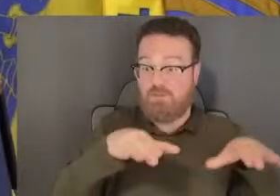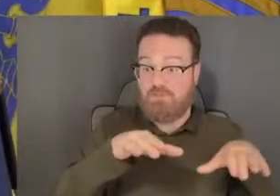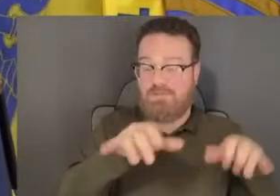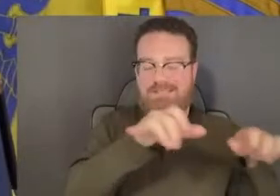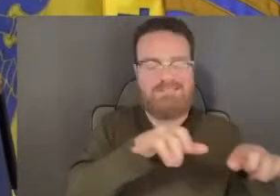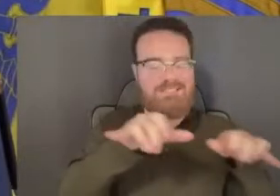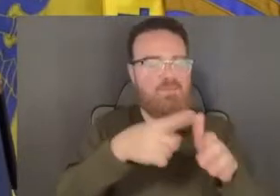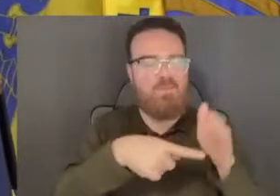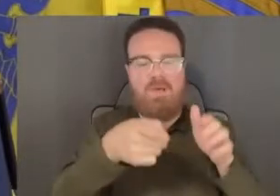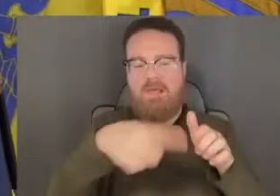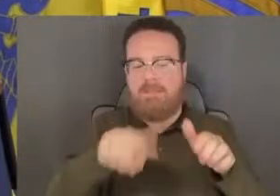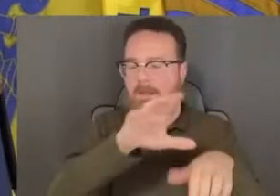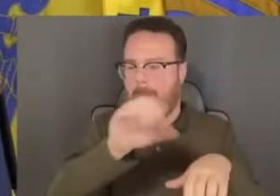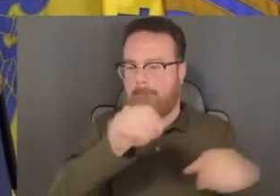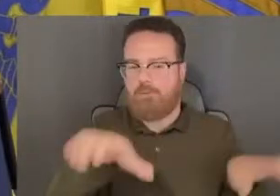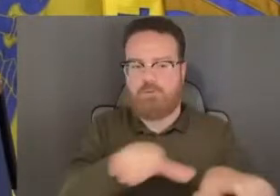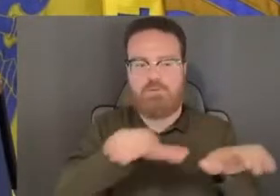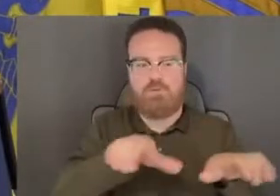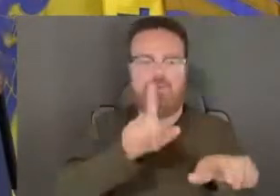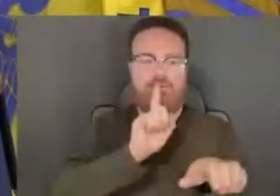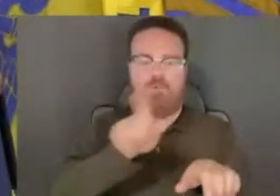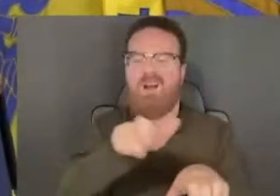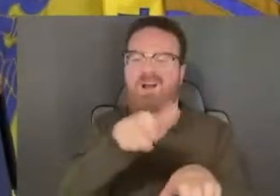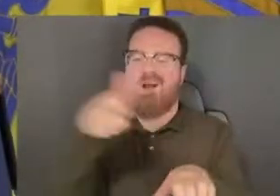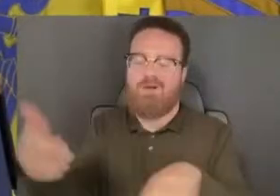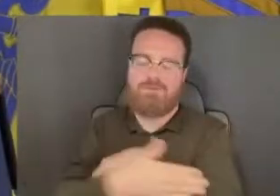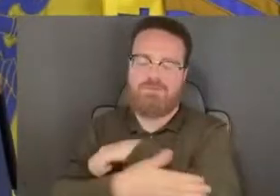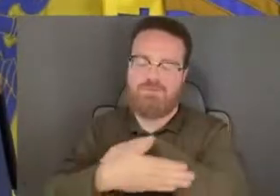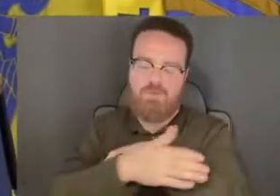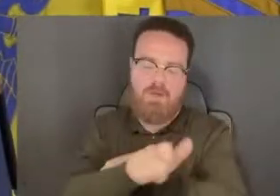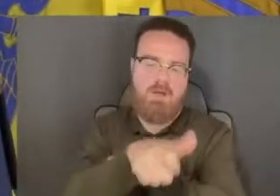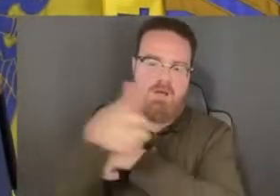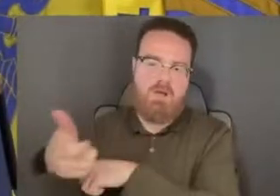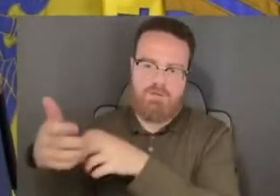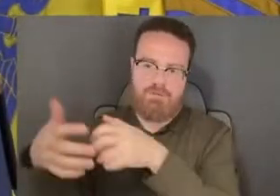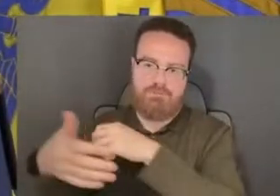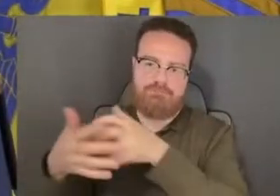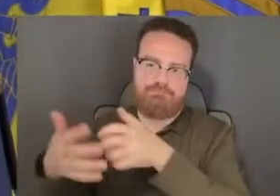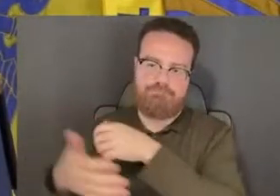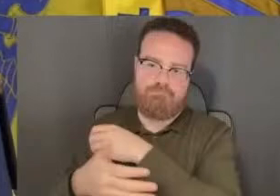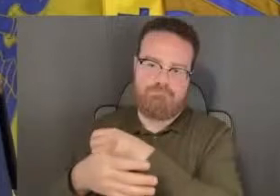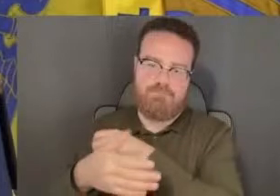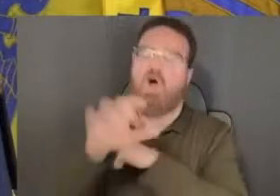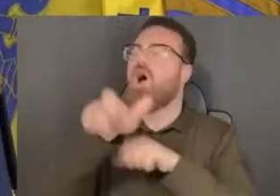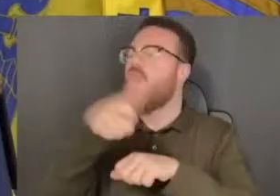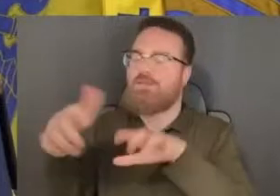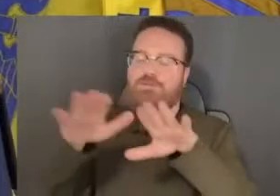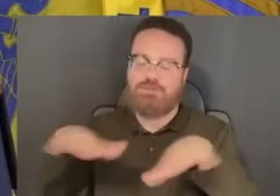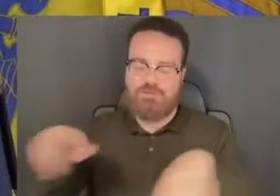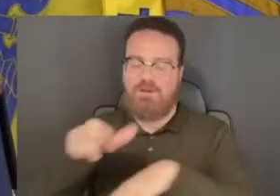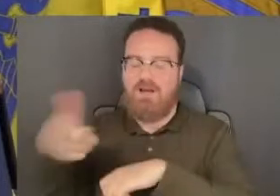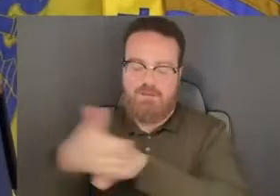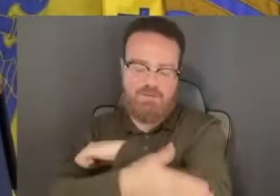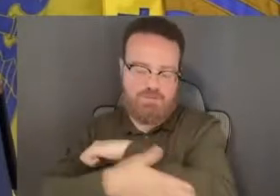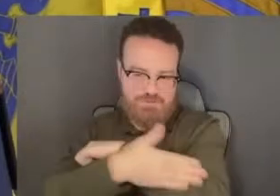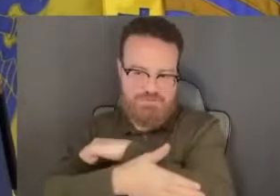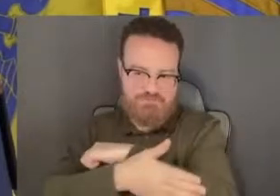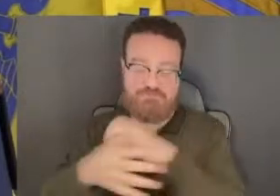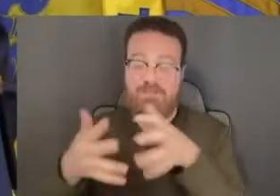countries. American children deserve good health. Thank you.